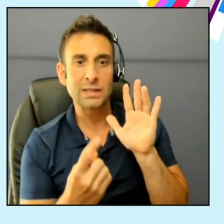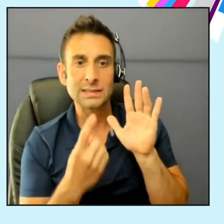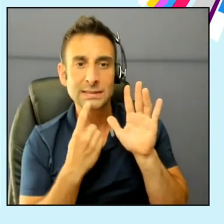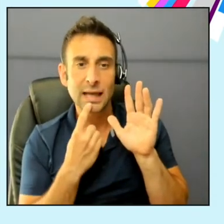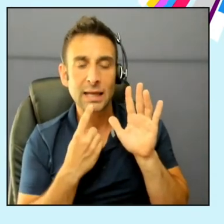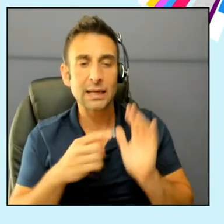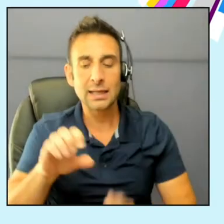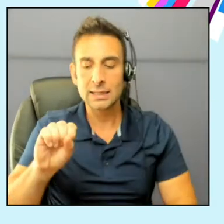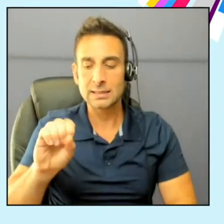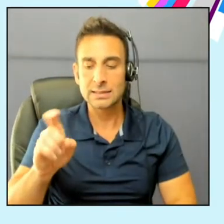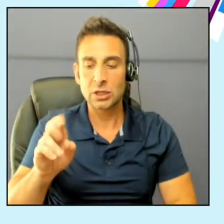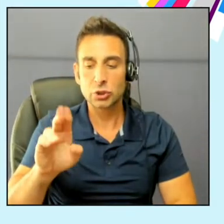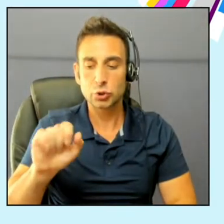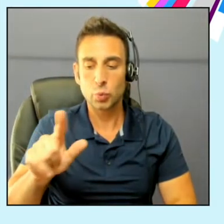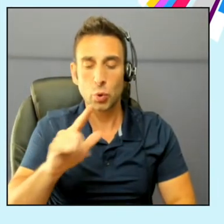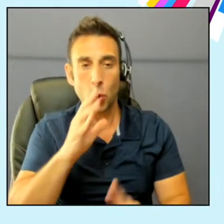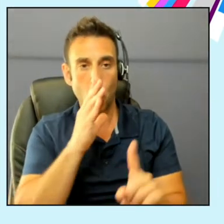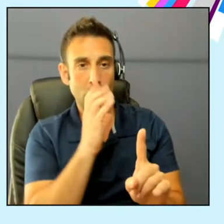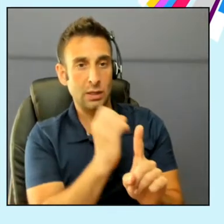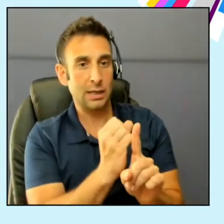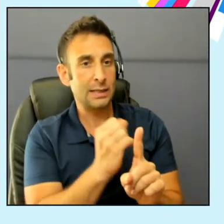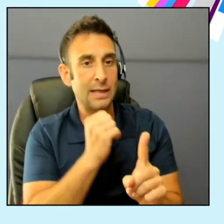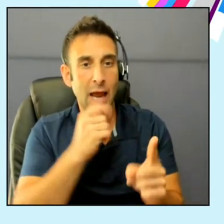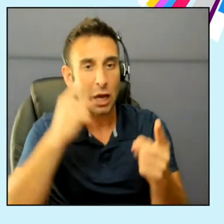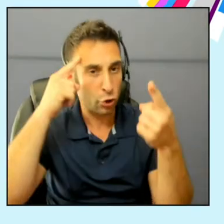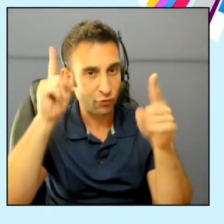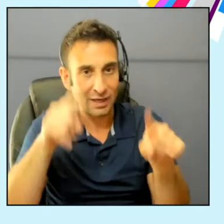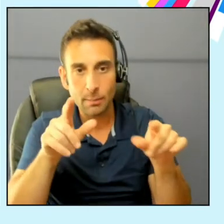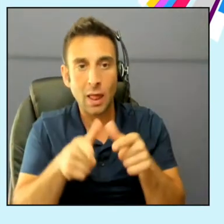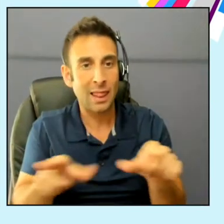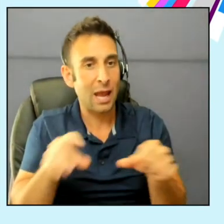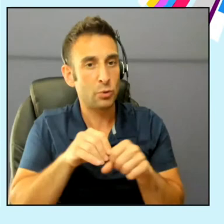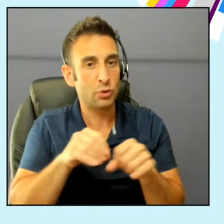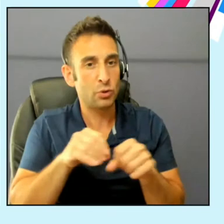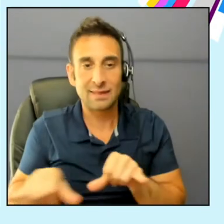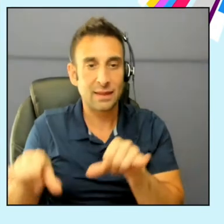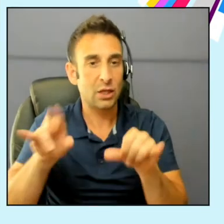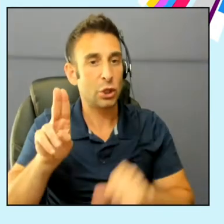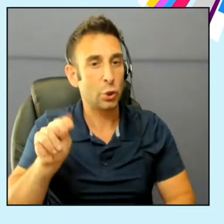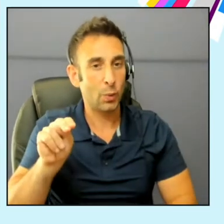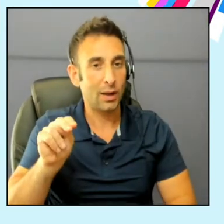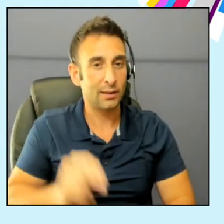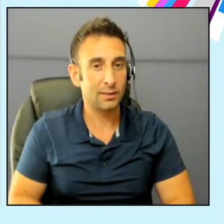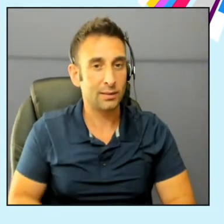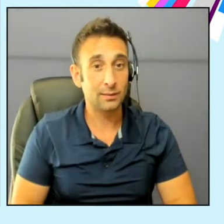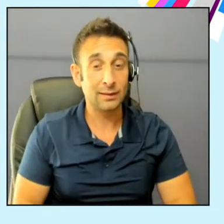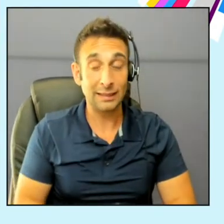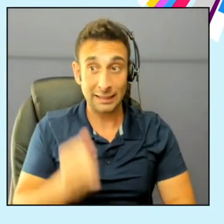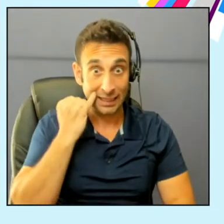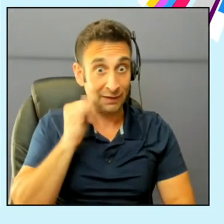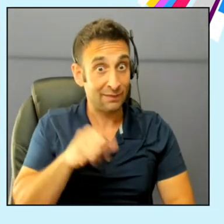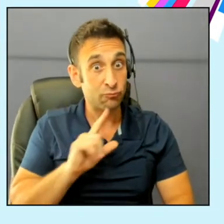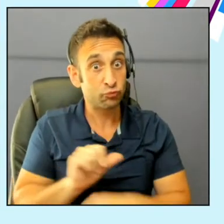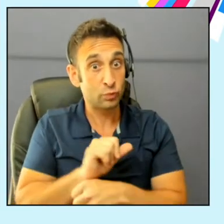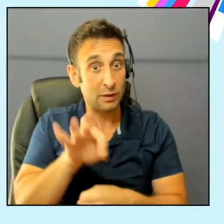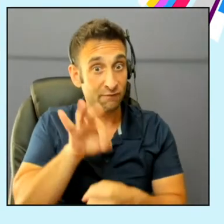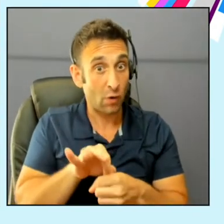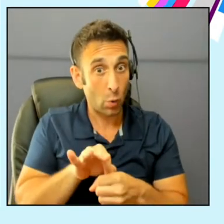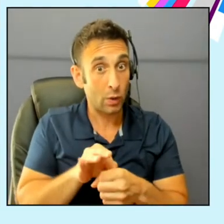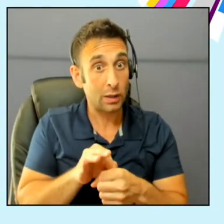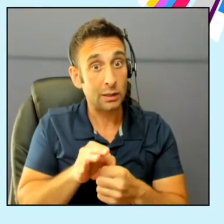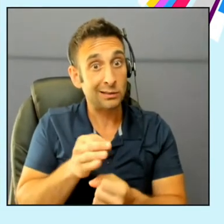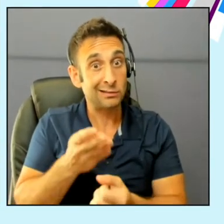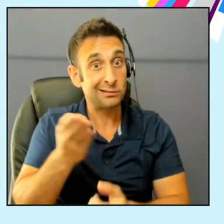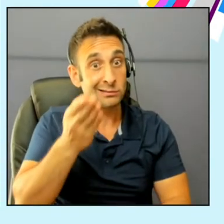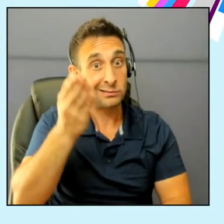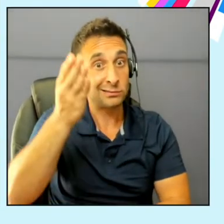orientation was not an agreed upon language in the UN system. Now, had that been voted through, again,